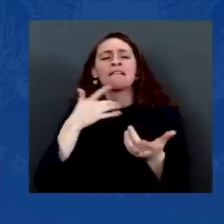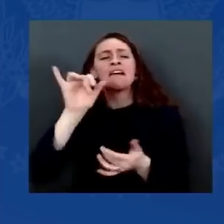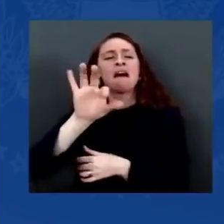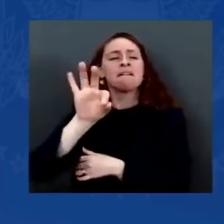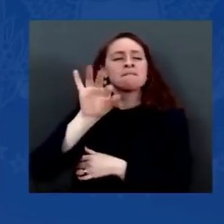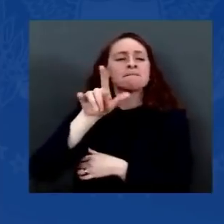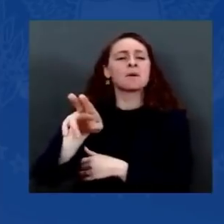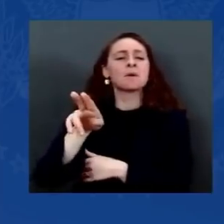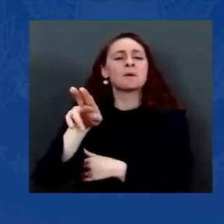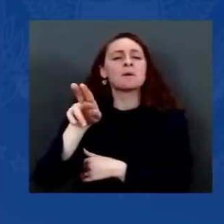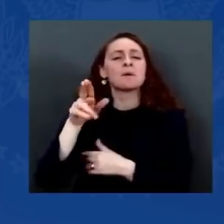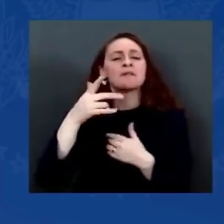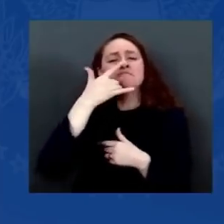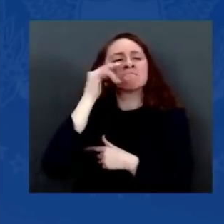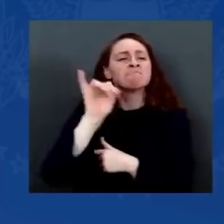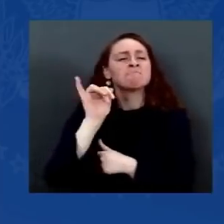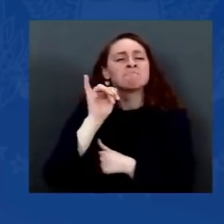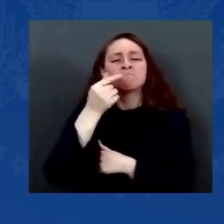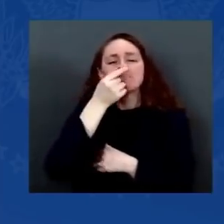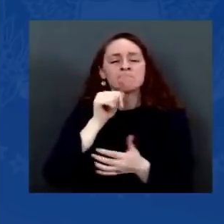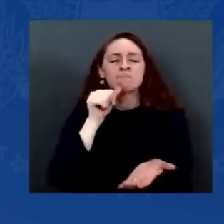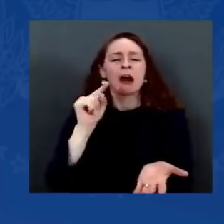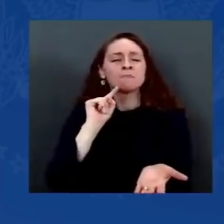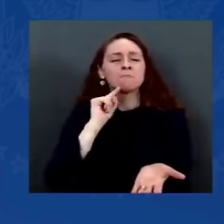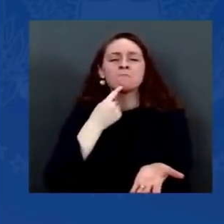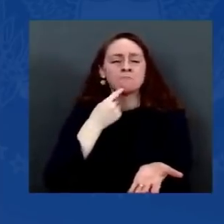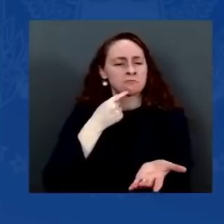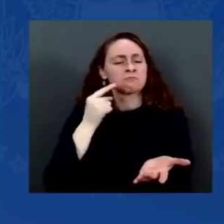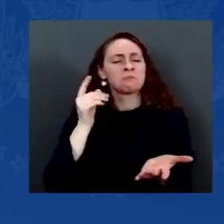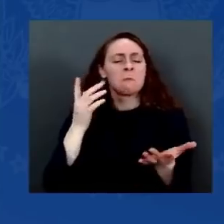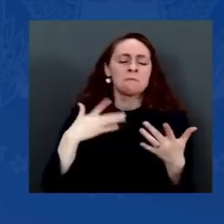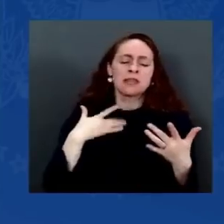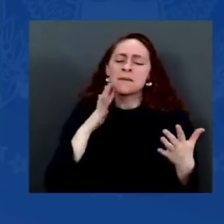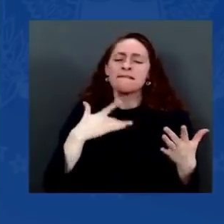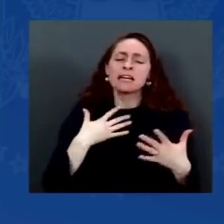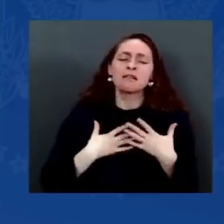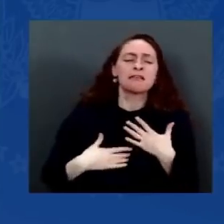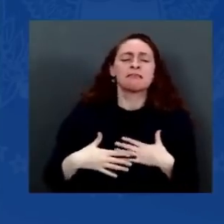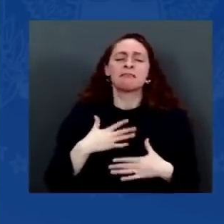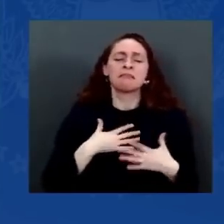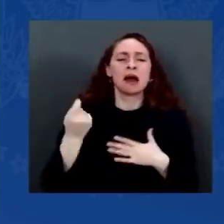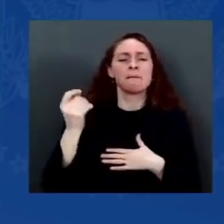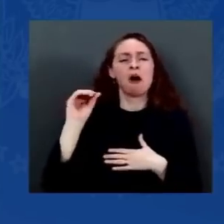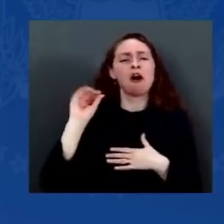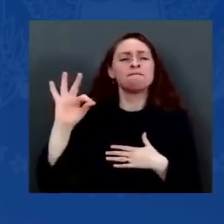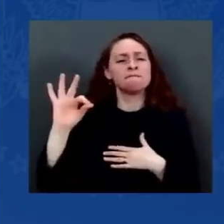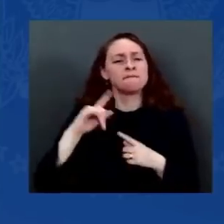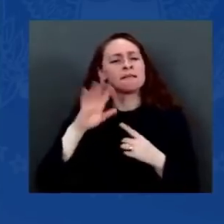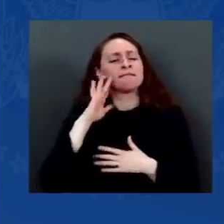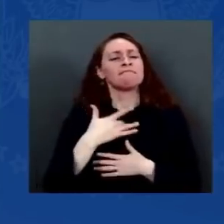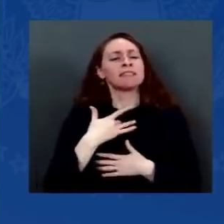mind that they did not have in March of 2020. They're protected from hospitalization and they're protected from